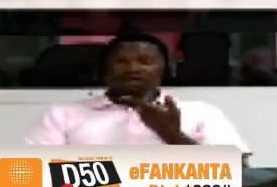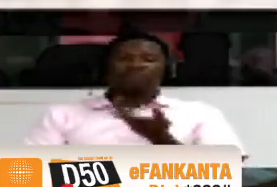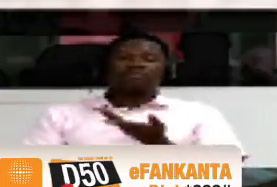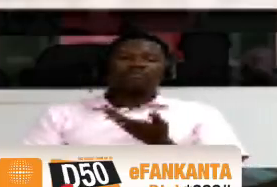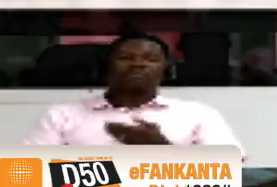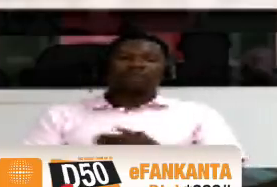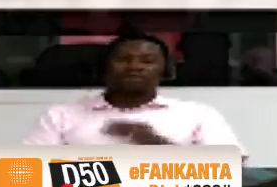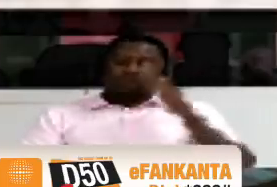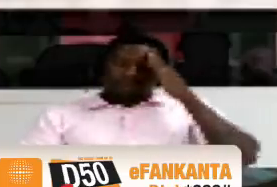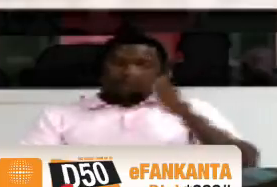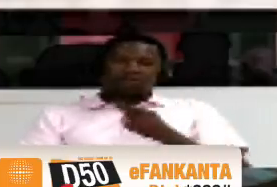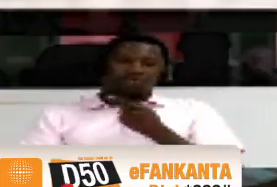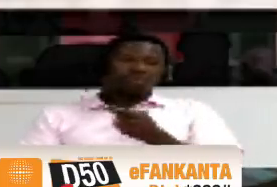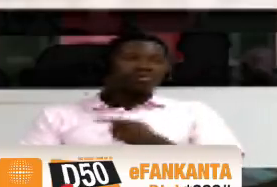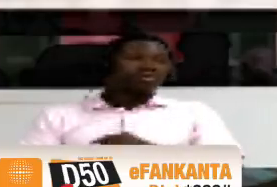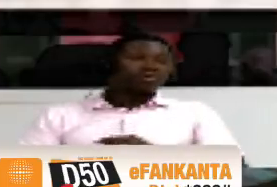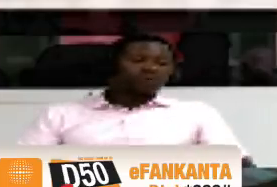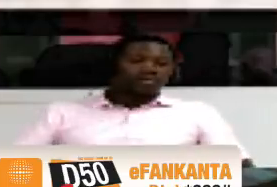Thank you.